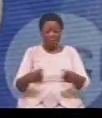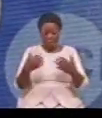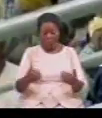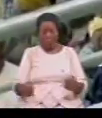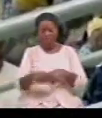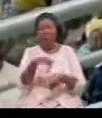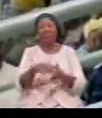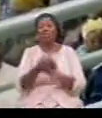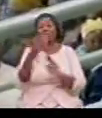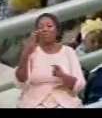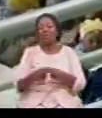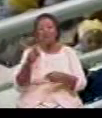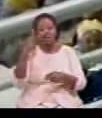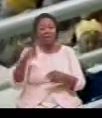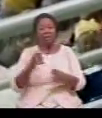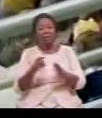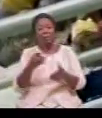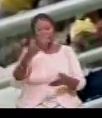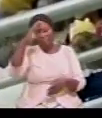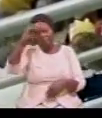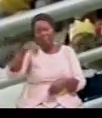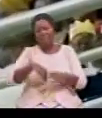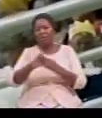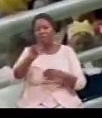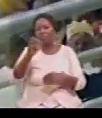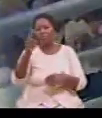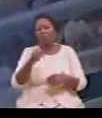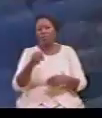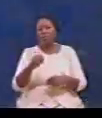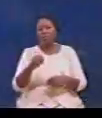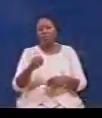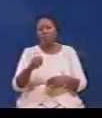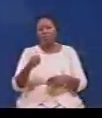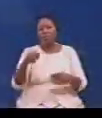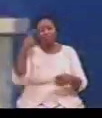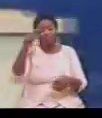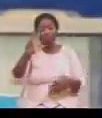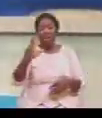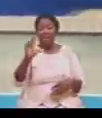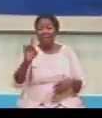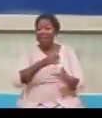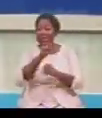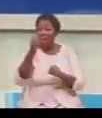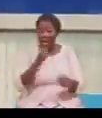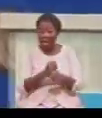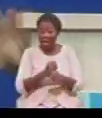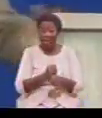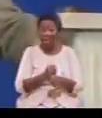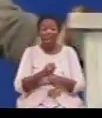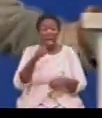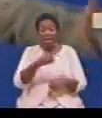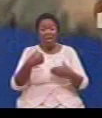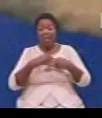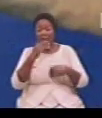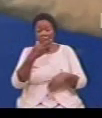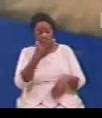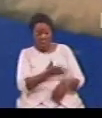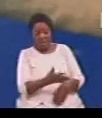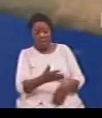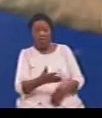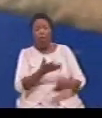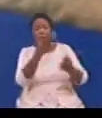today. Look at the man in John. For 38 years, he had been there